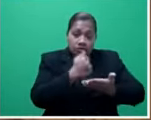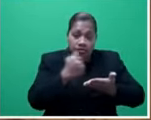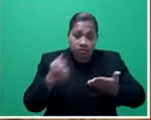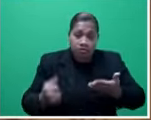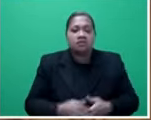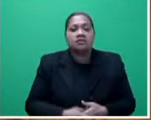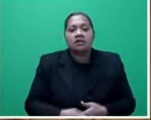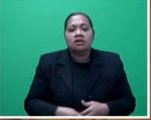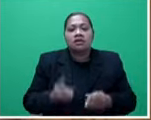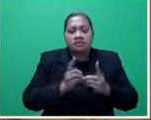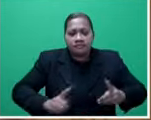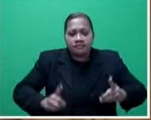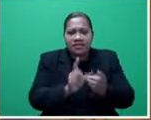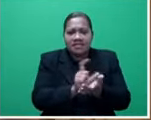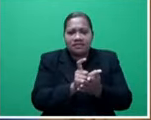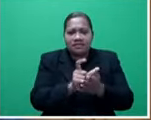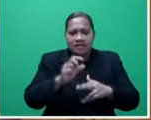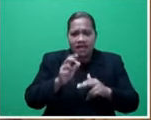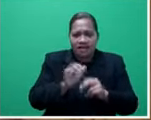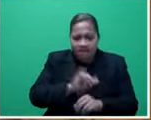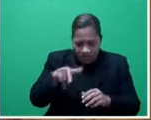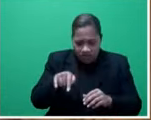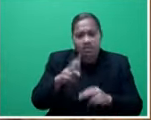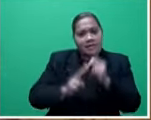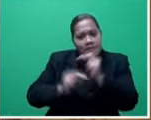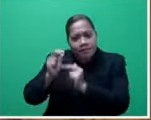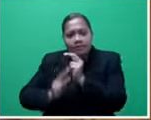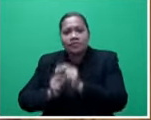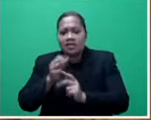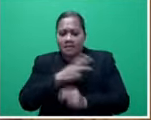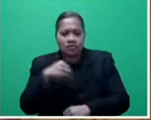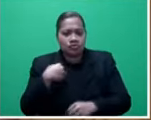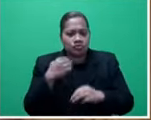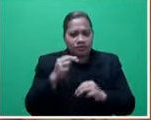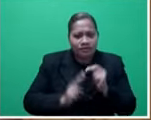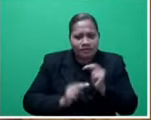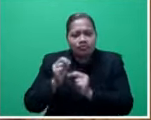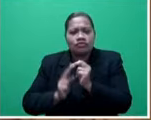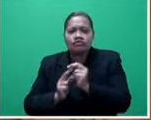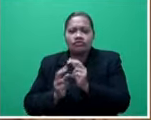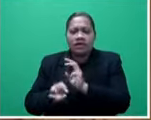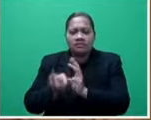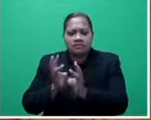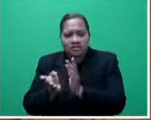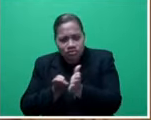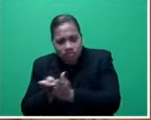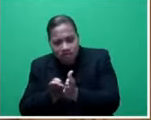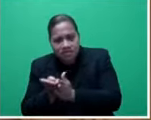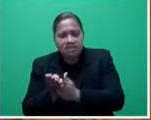Civil Aviation, Department of Building of the Ministry of Infrastructure and Meteorological Services, Municipal